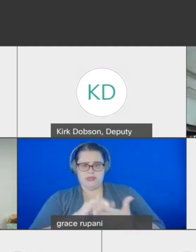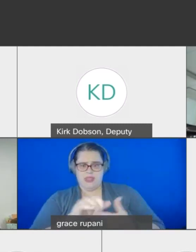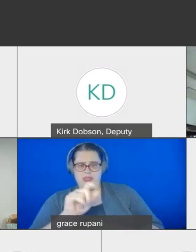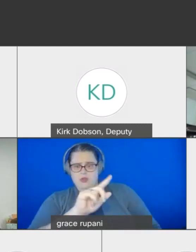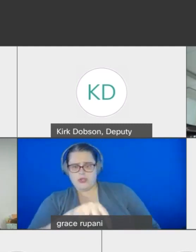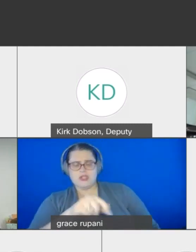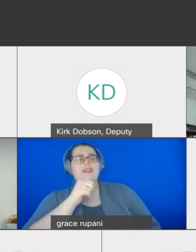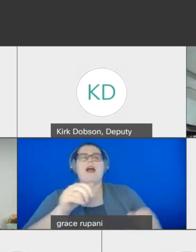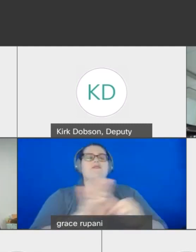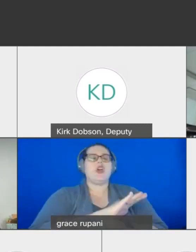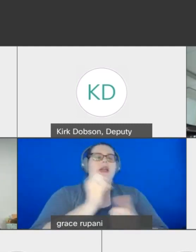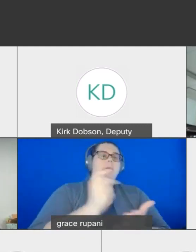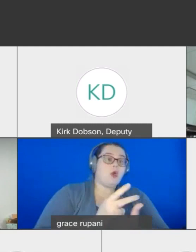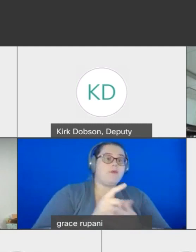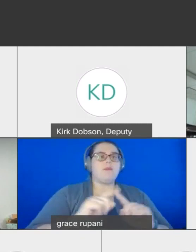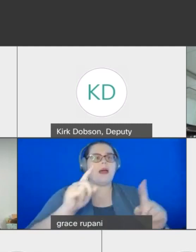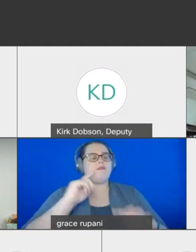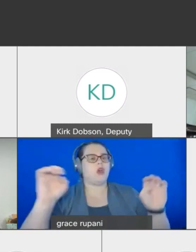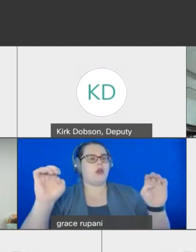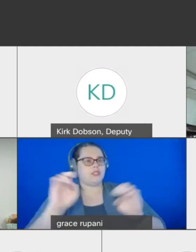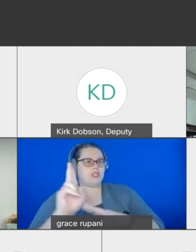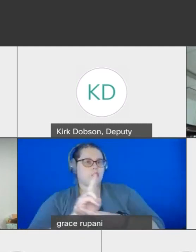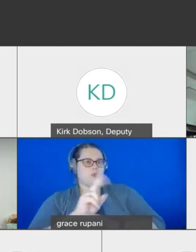is approved for emergency use authorization.